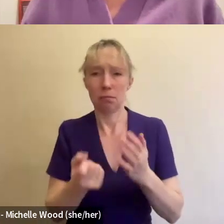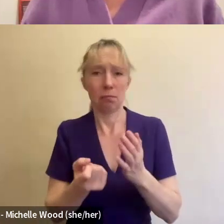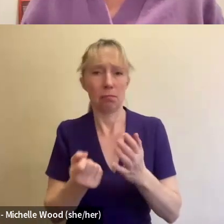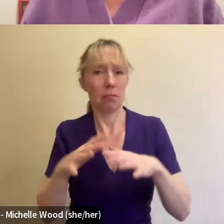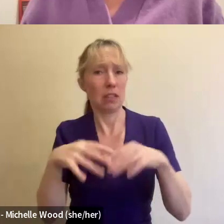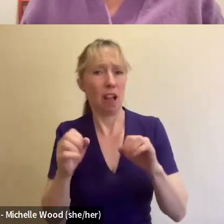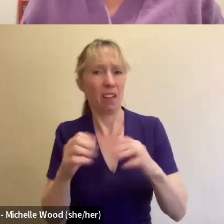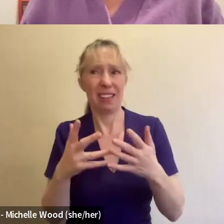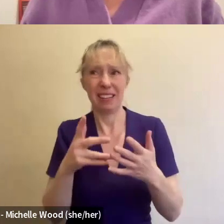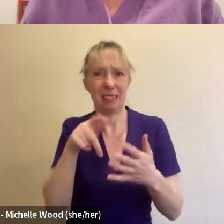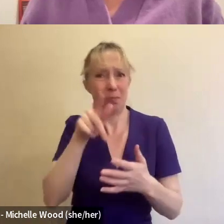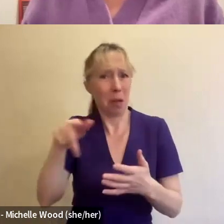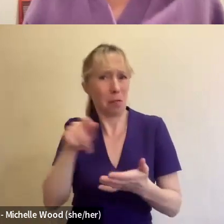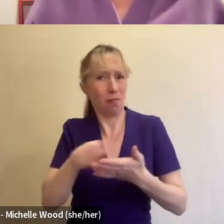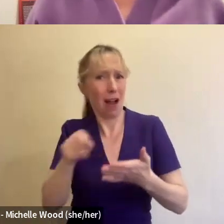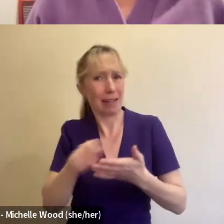because